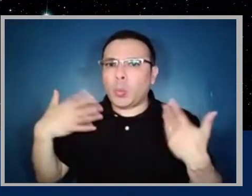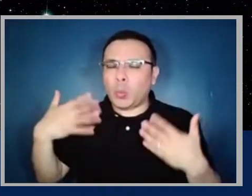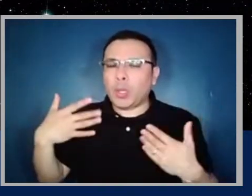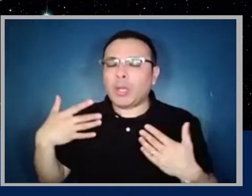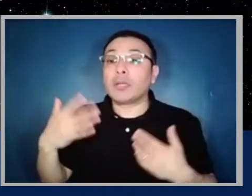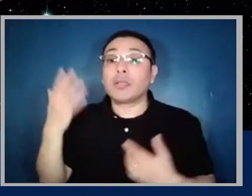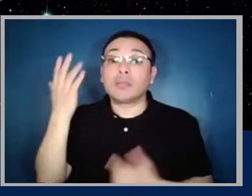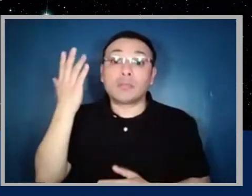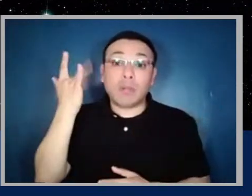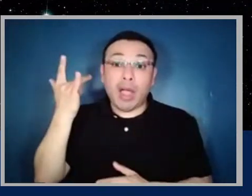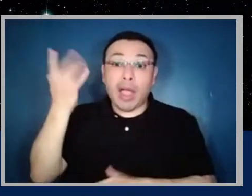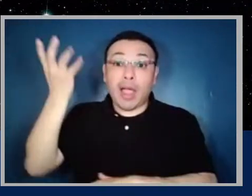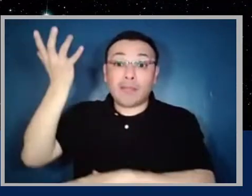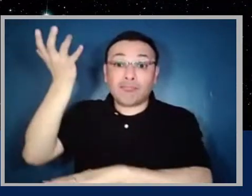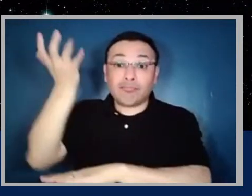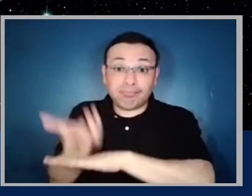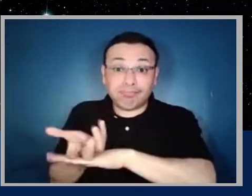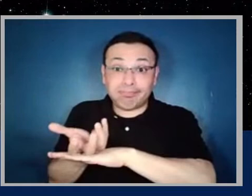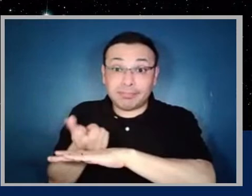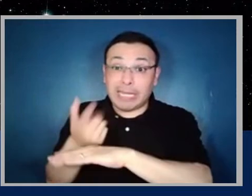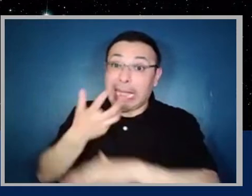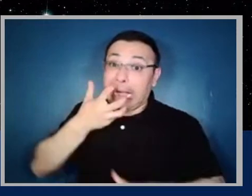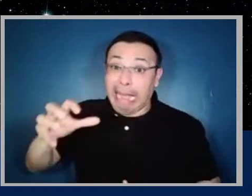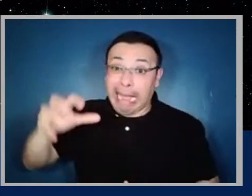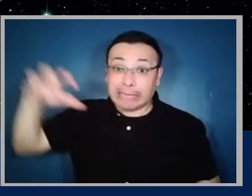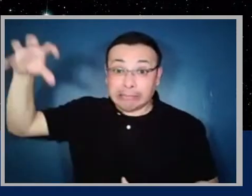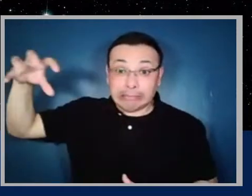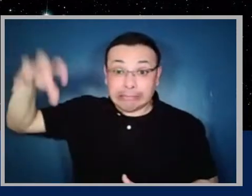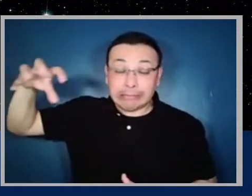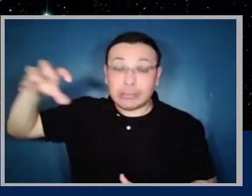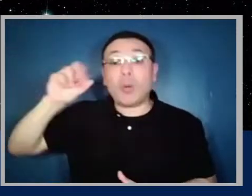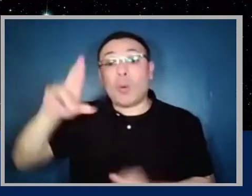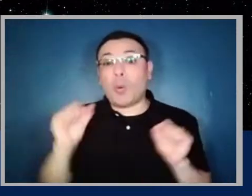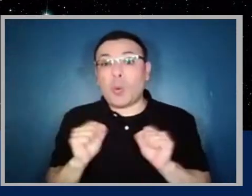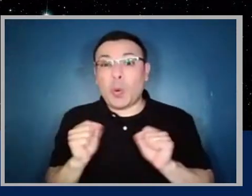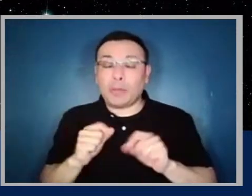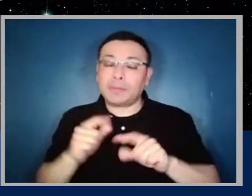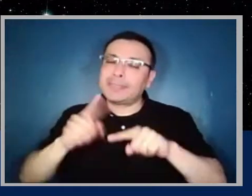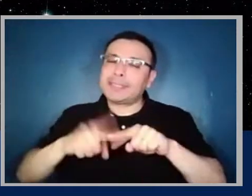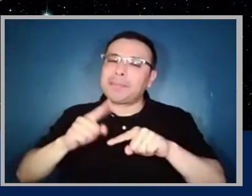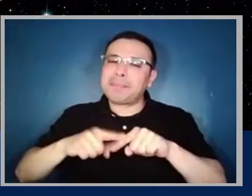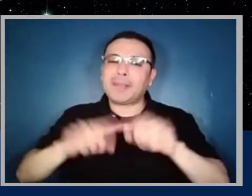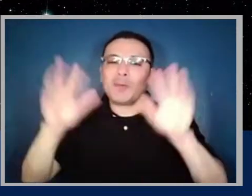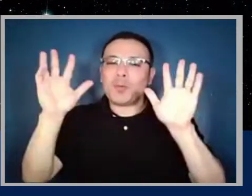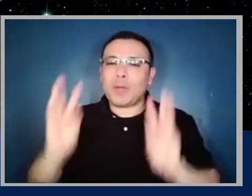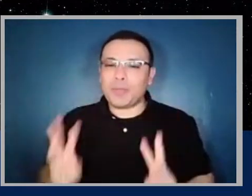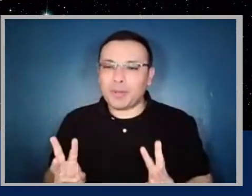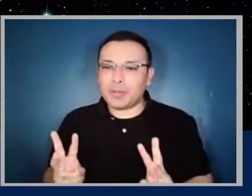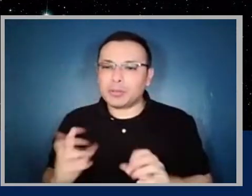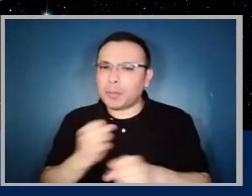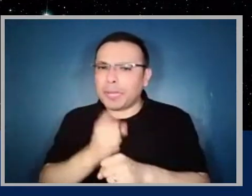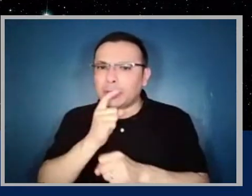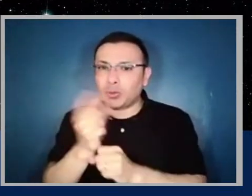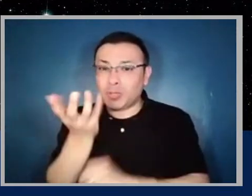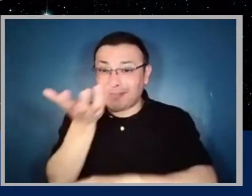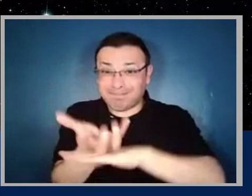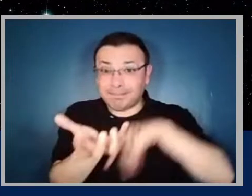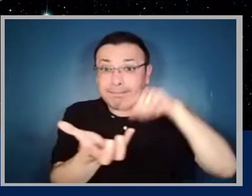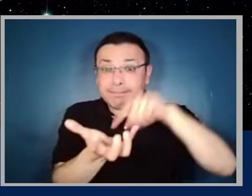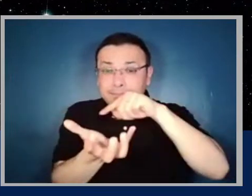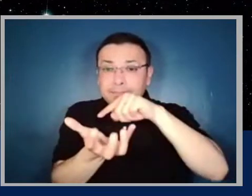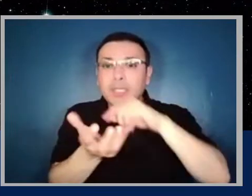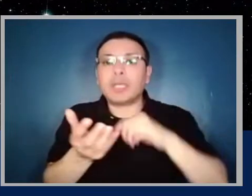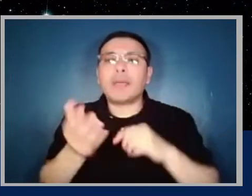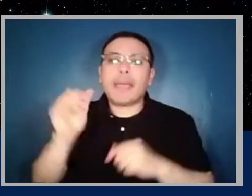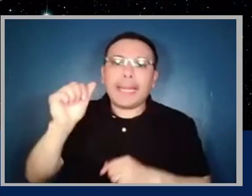on what time you're coming down and what time of year. So to make sure that we have environmental controls for the crew. And then we set